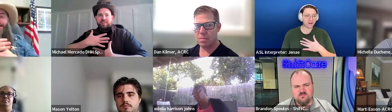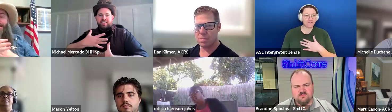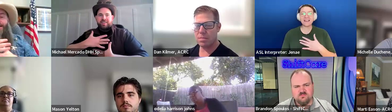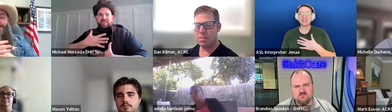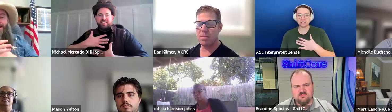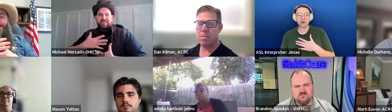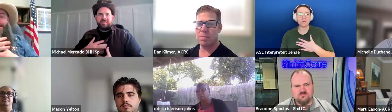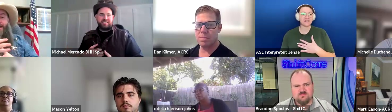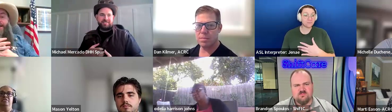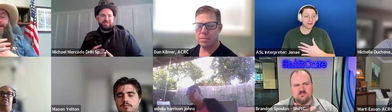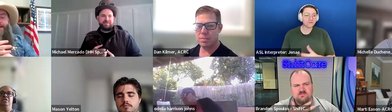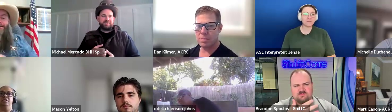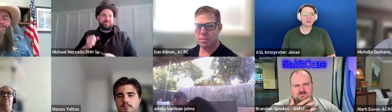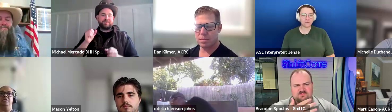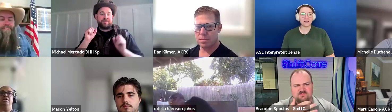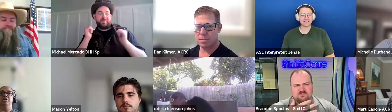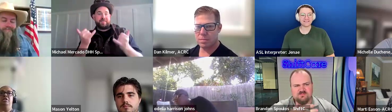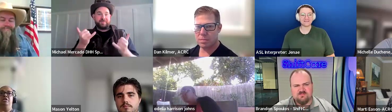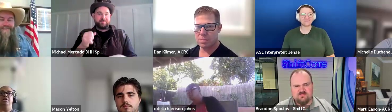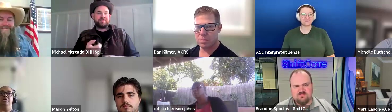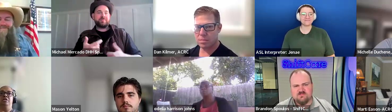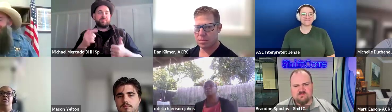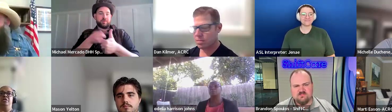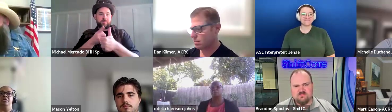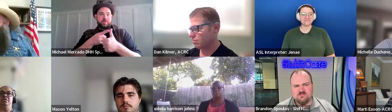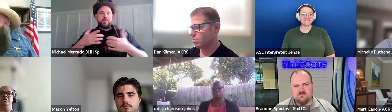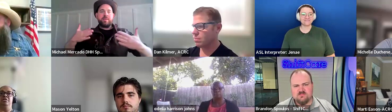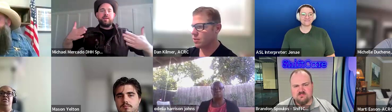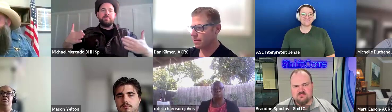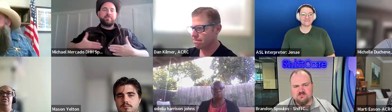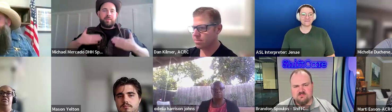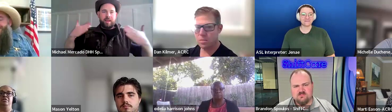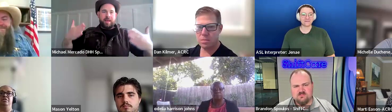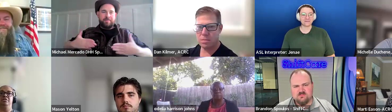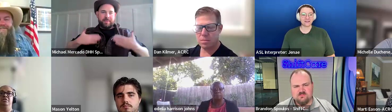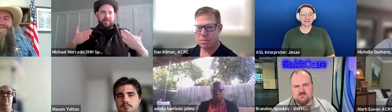So you show it on your face, you show it with the speed of the movement.